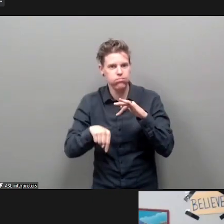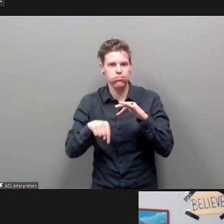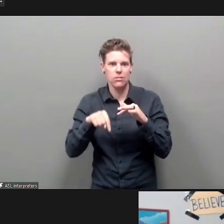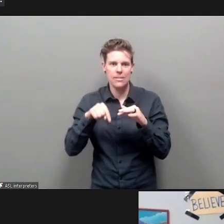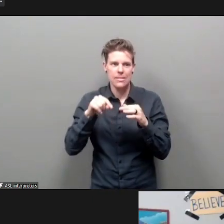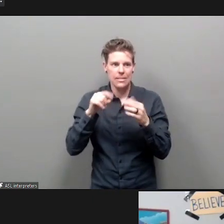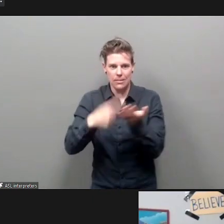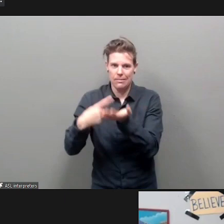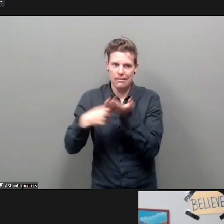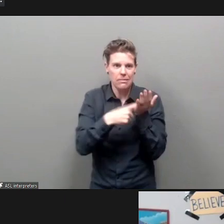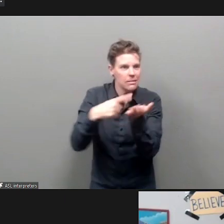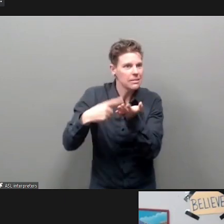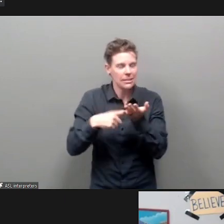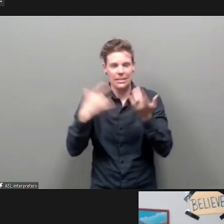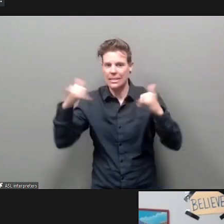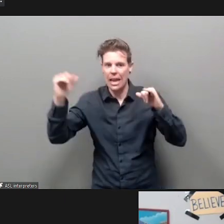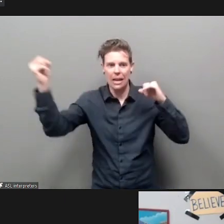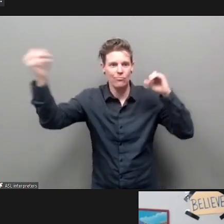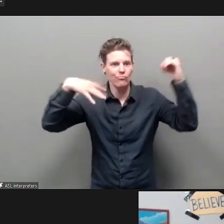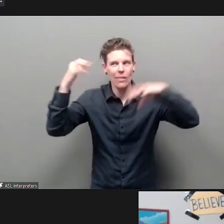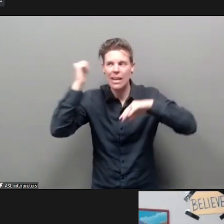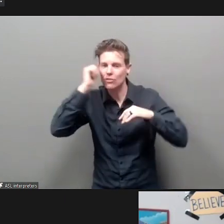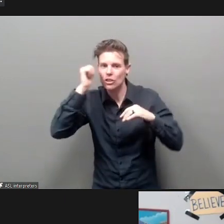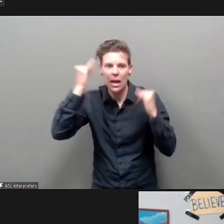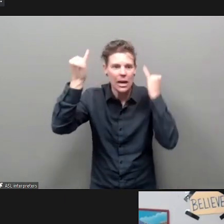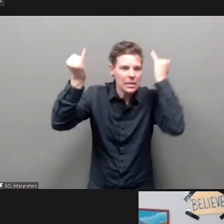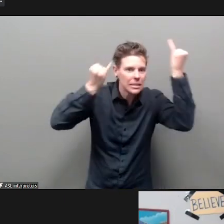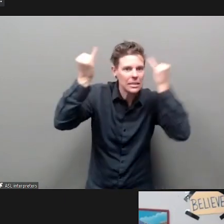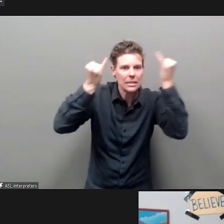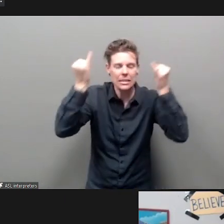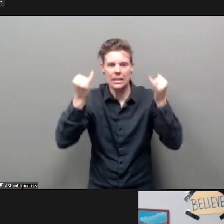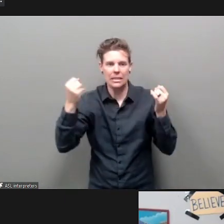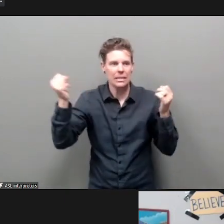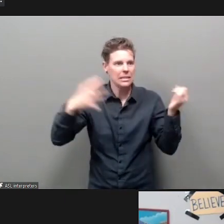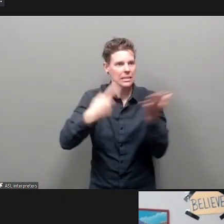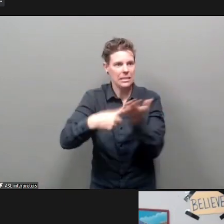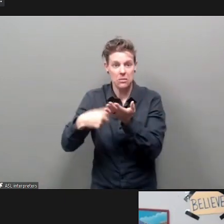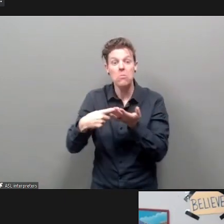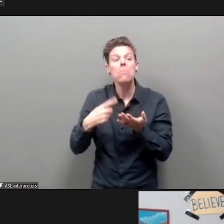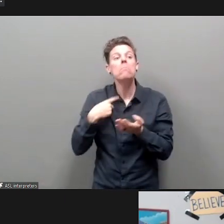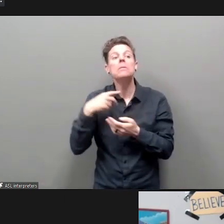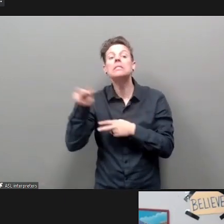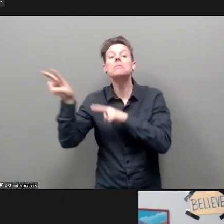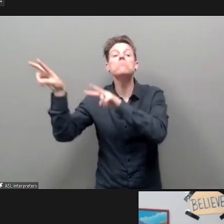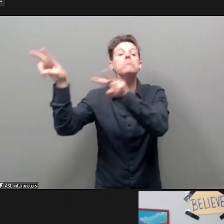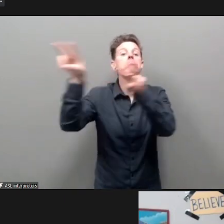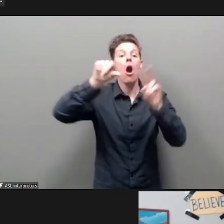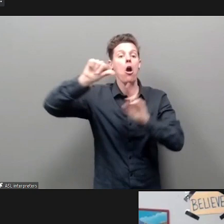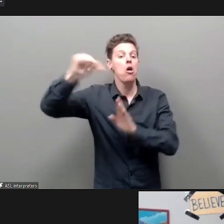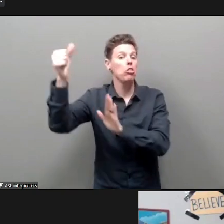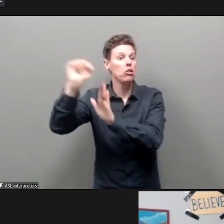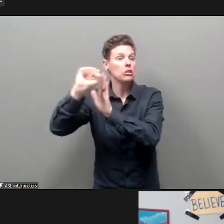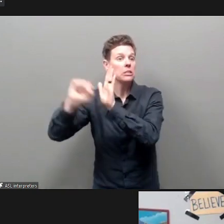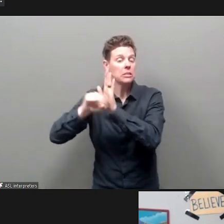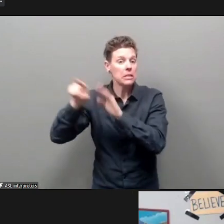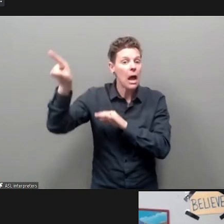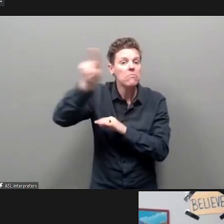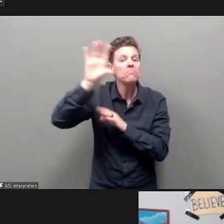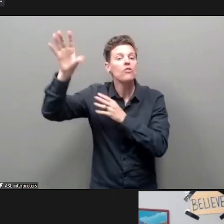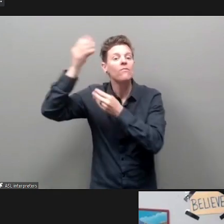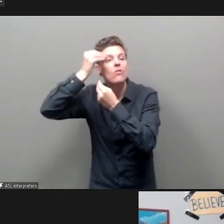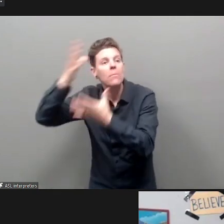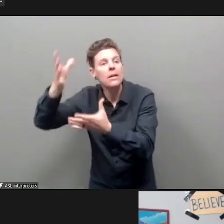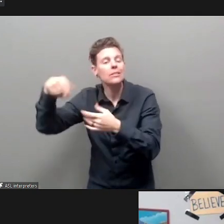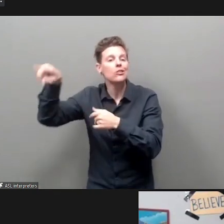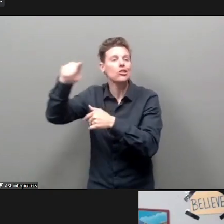now. I think what we're learning from other states is the problem with Omicron in the schools